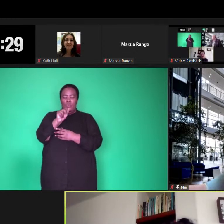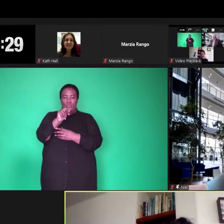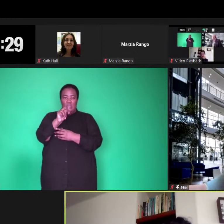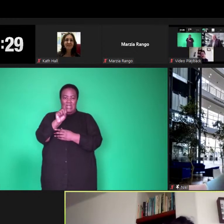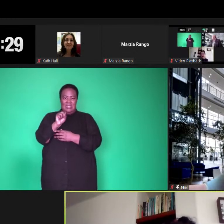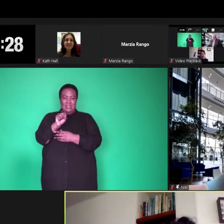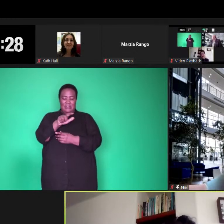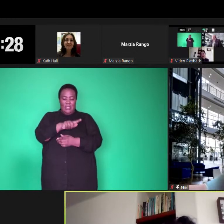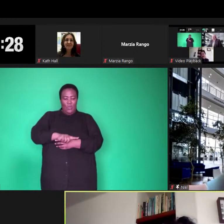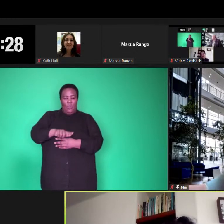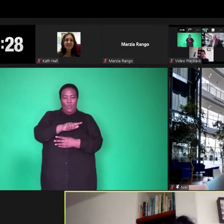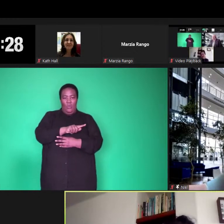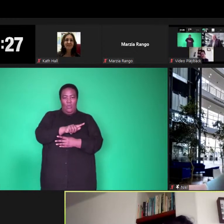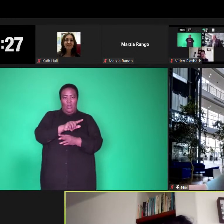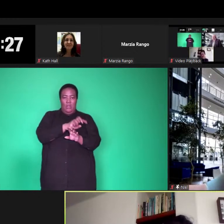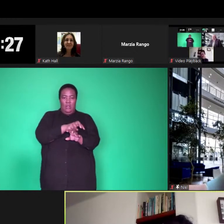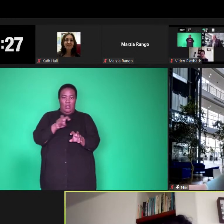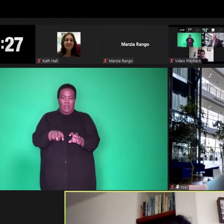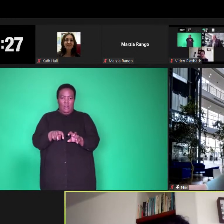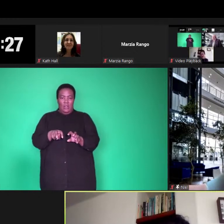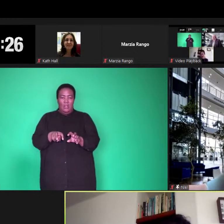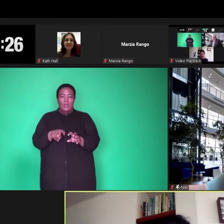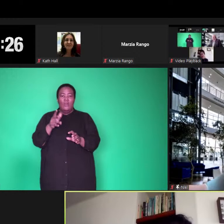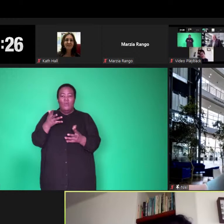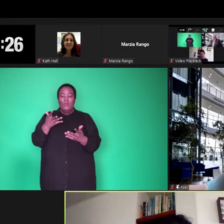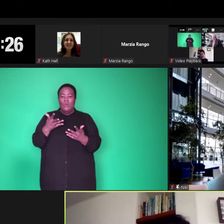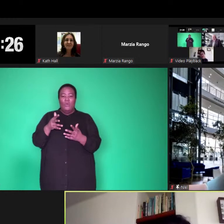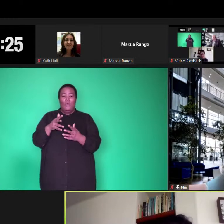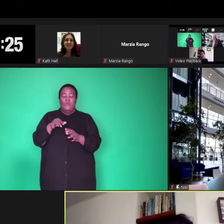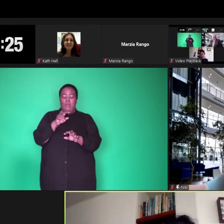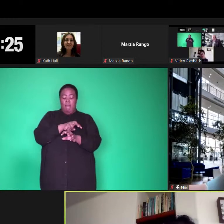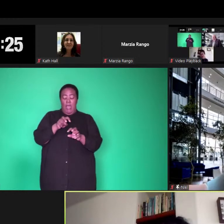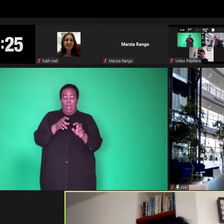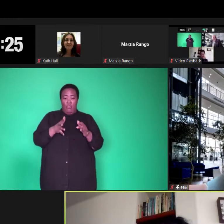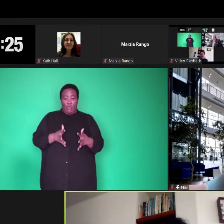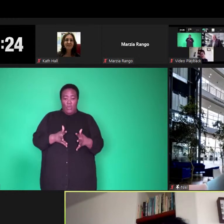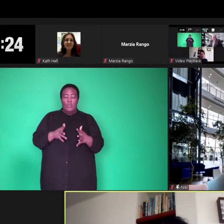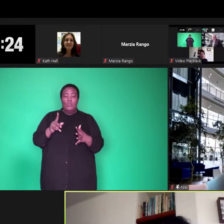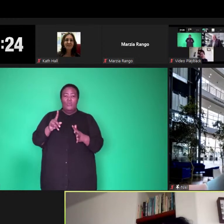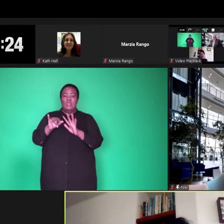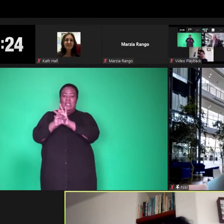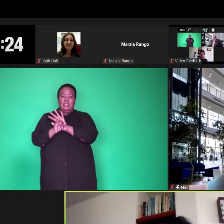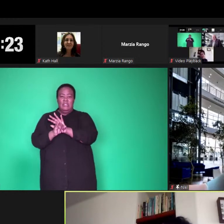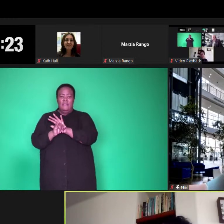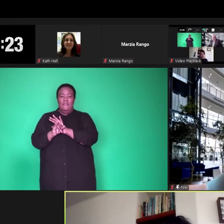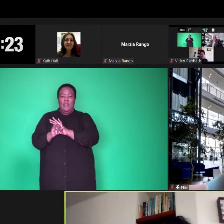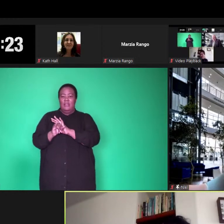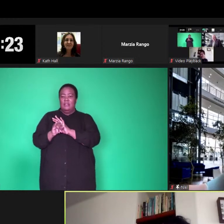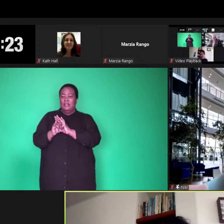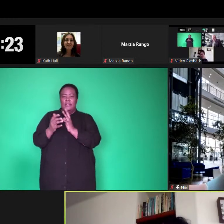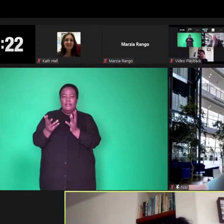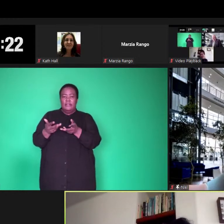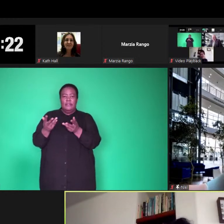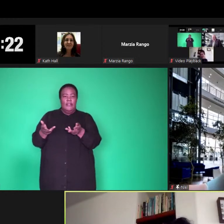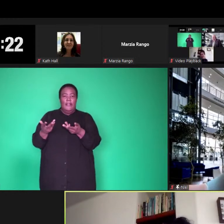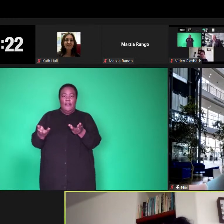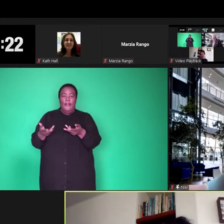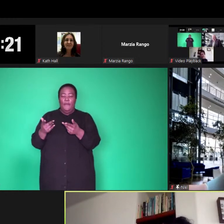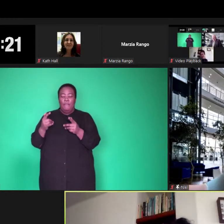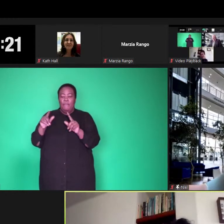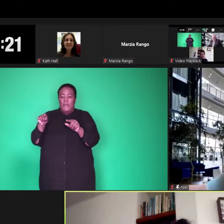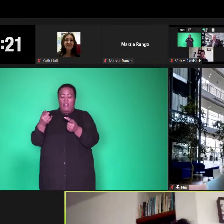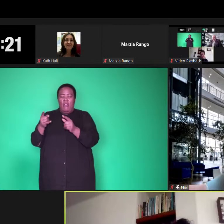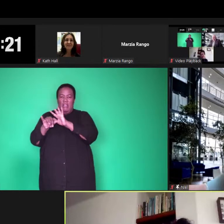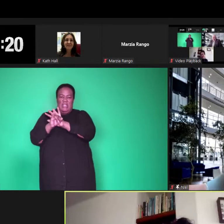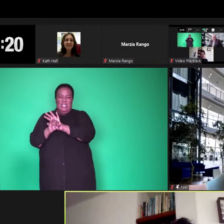a migrant who is identified as a non-resident member of a household somewhere else. I don't know who they are. So I can't identify